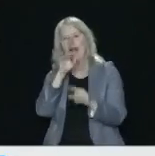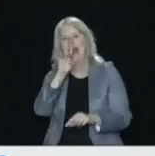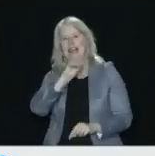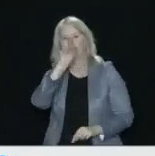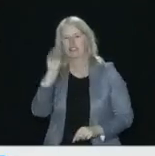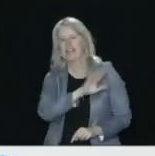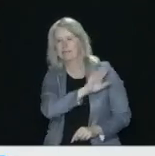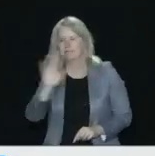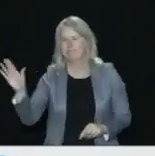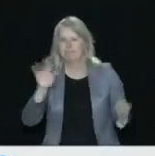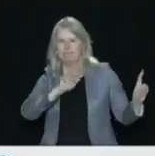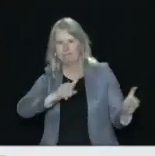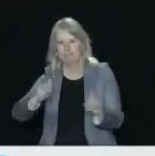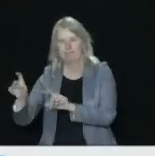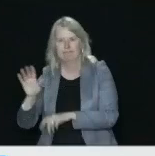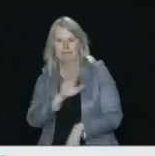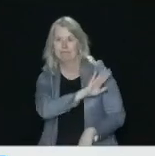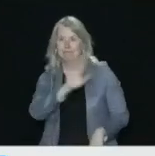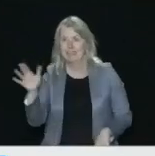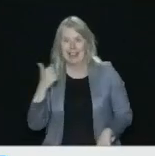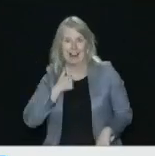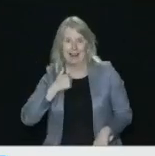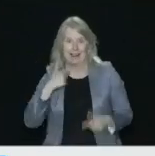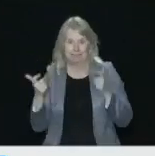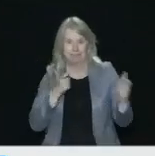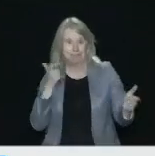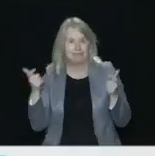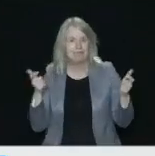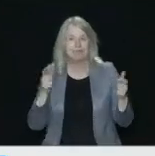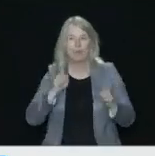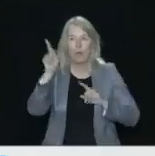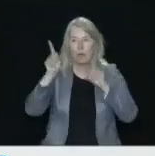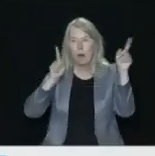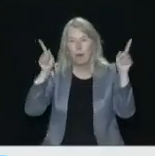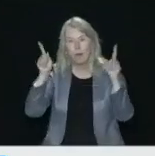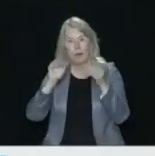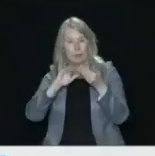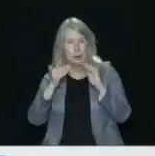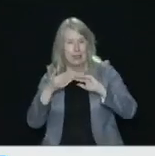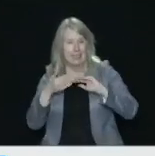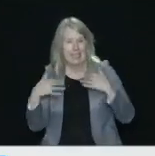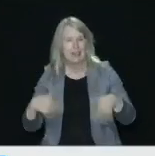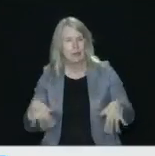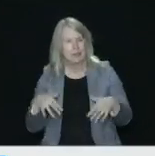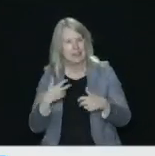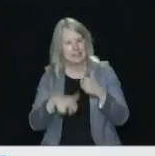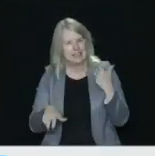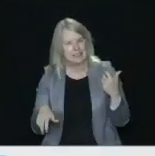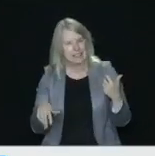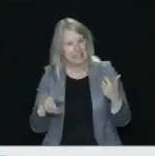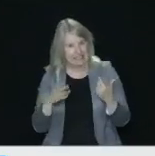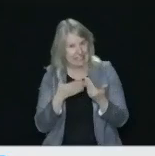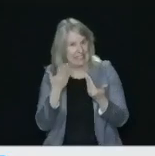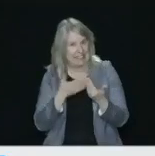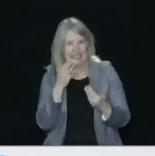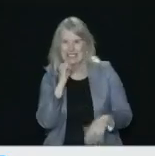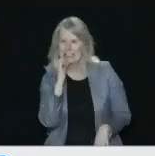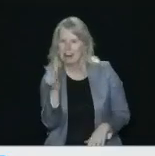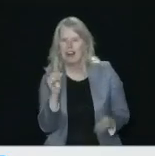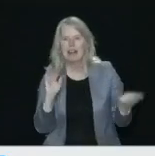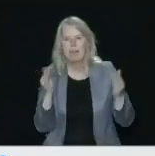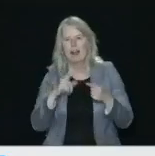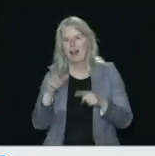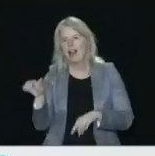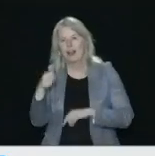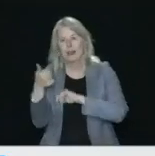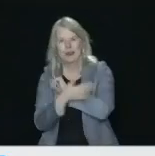to reporting and transmitting the information to the general public. So I